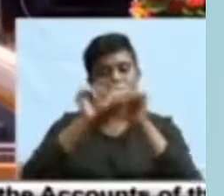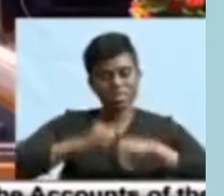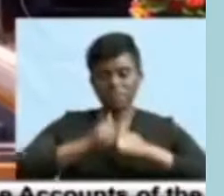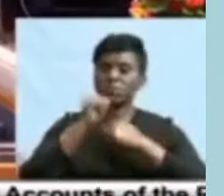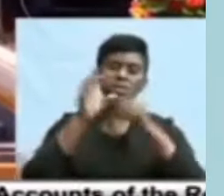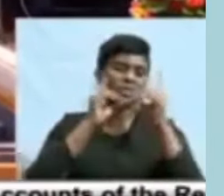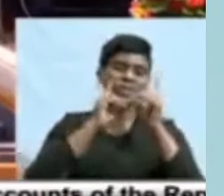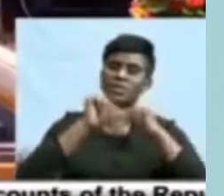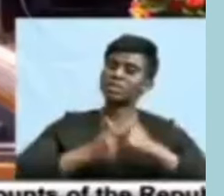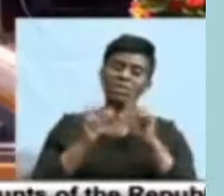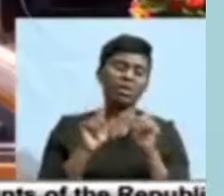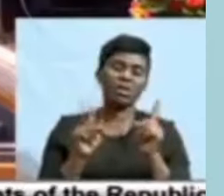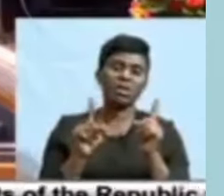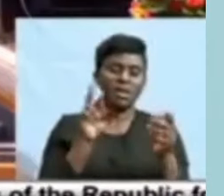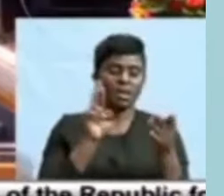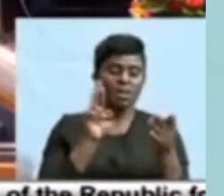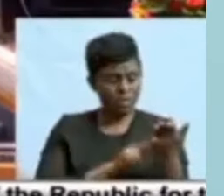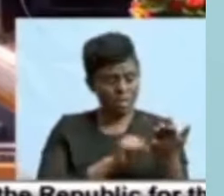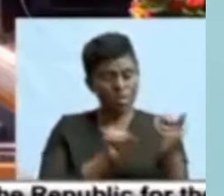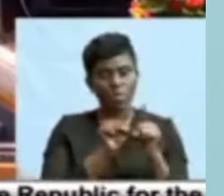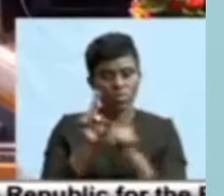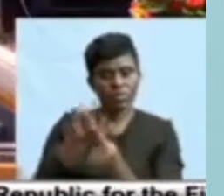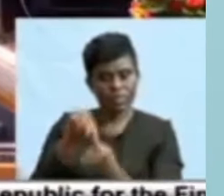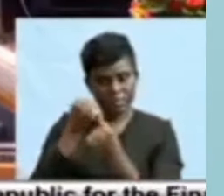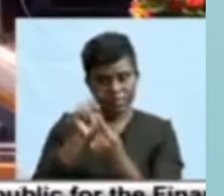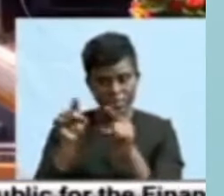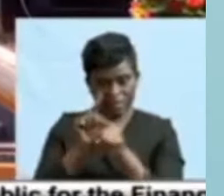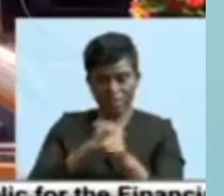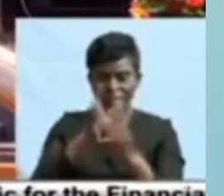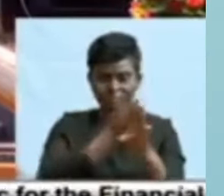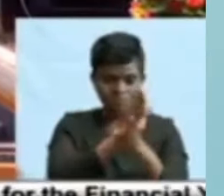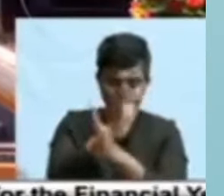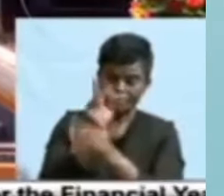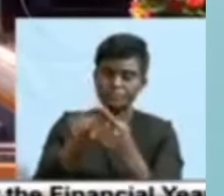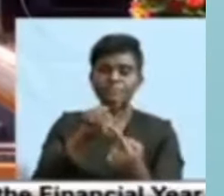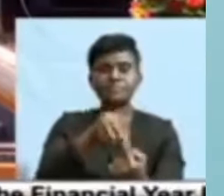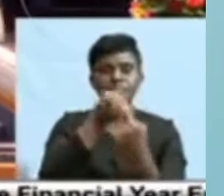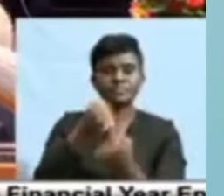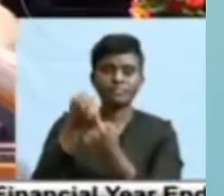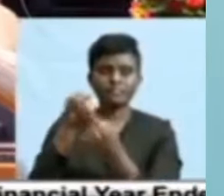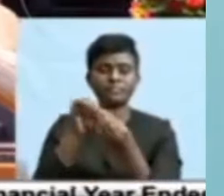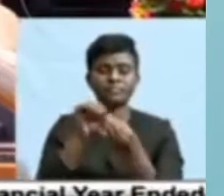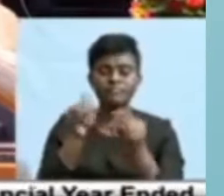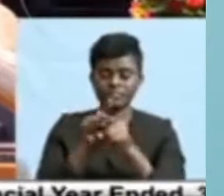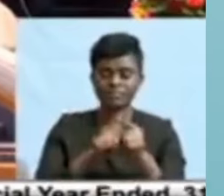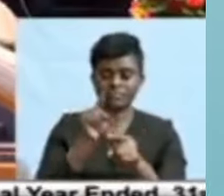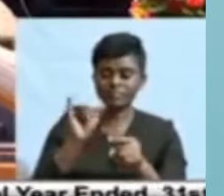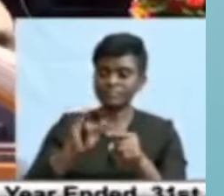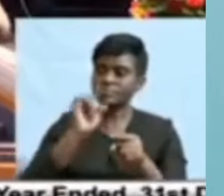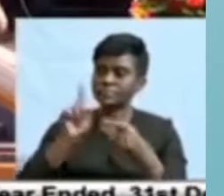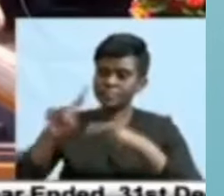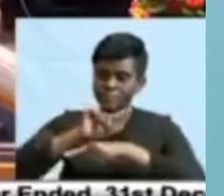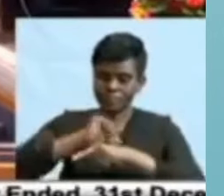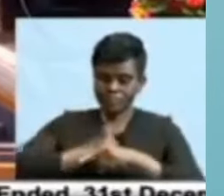debate ourselves. The report is also specific. Address yourself to the specifics. And actually today